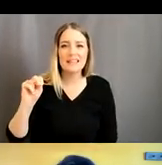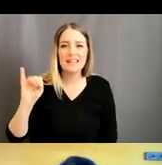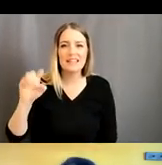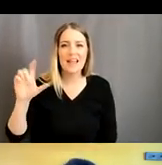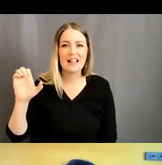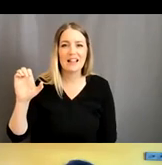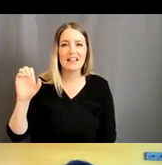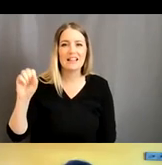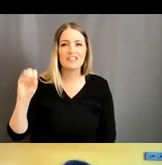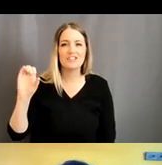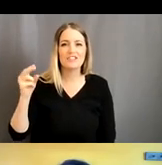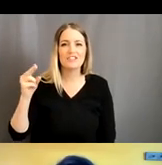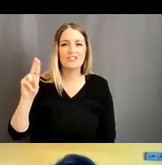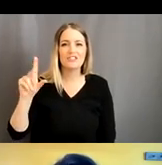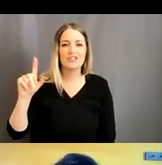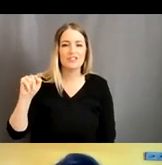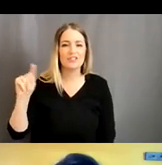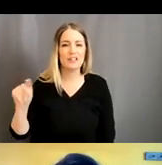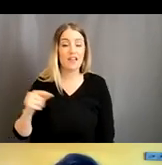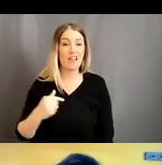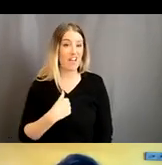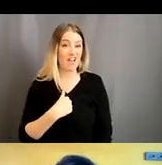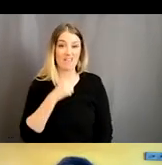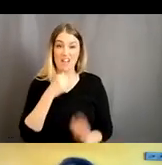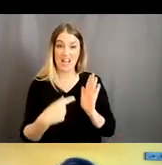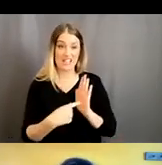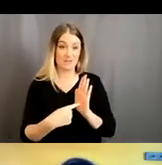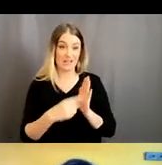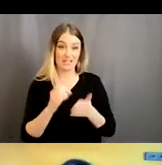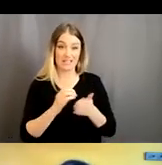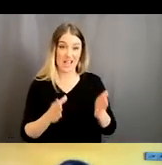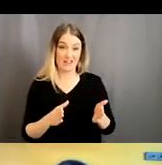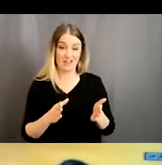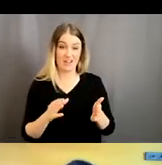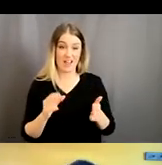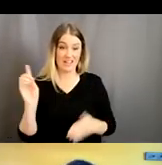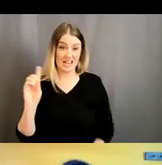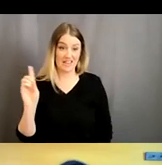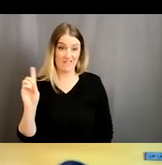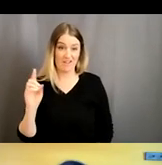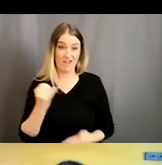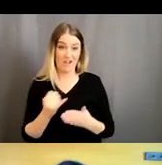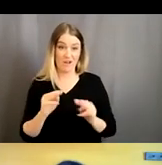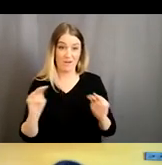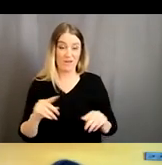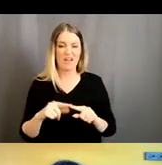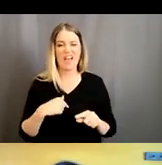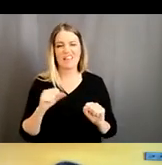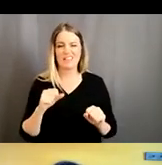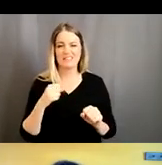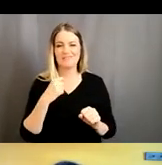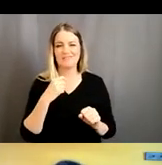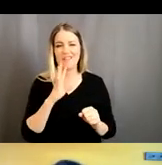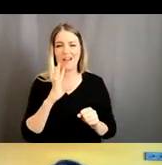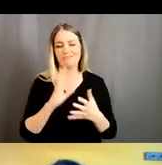too, Celia. I'm not a exhibition designer at all at the Denver Art Museum, but I can just talk more anecdotally of how